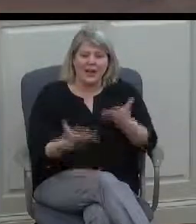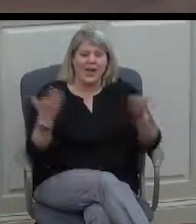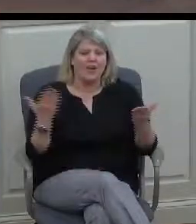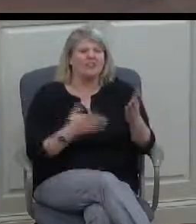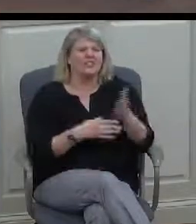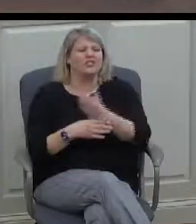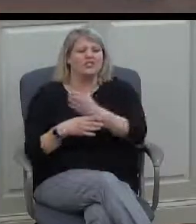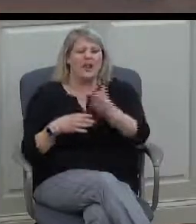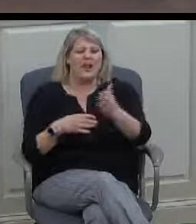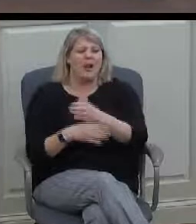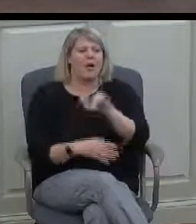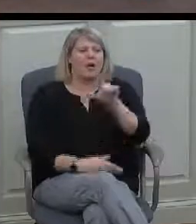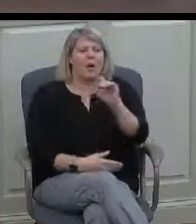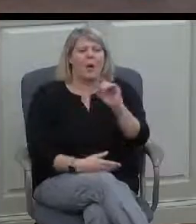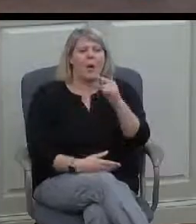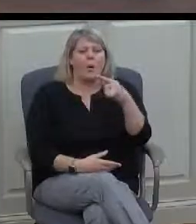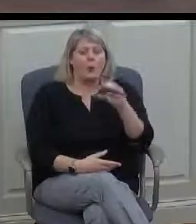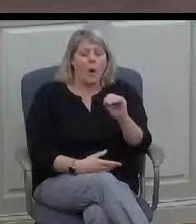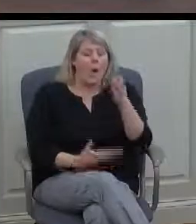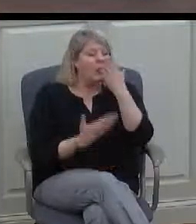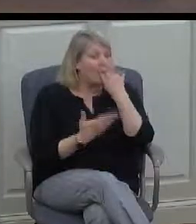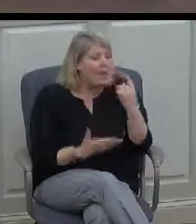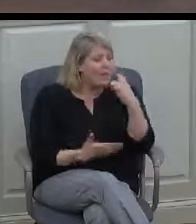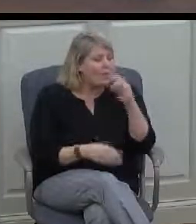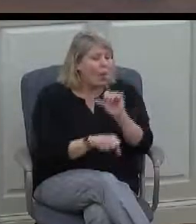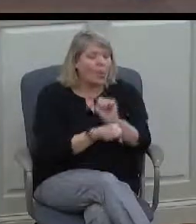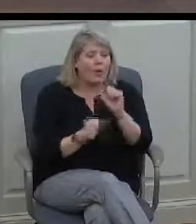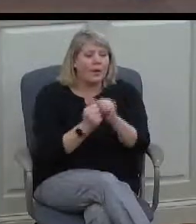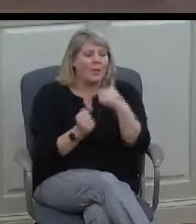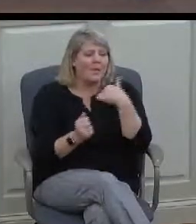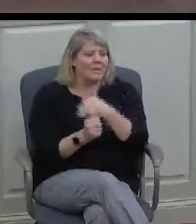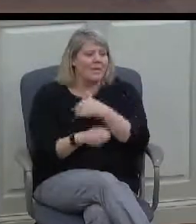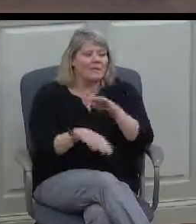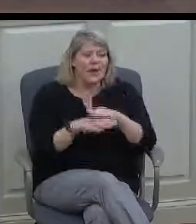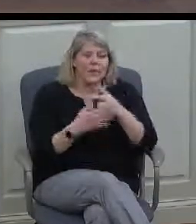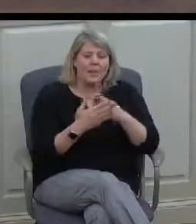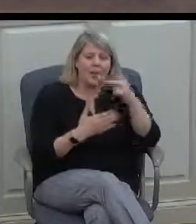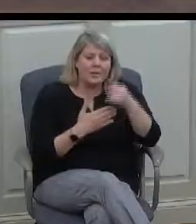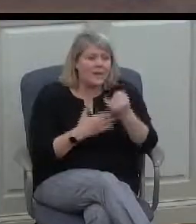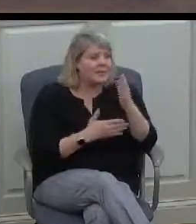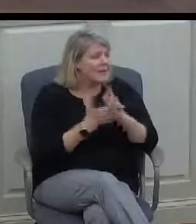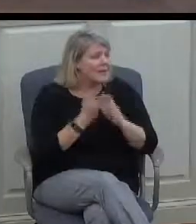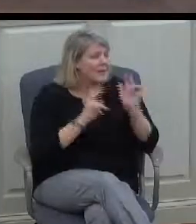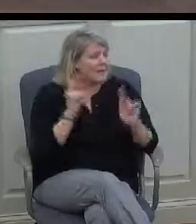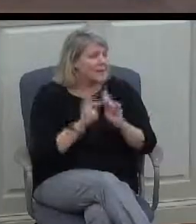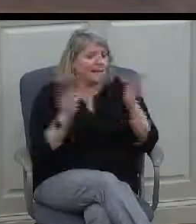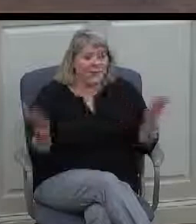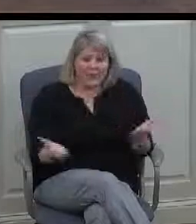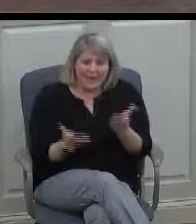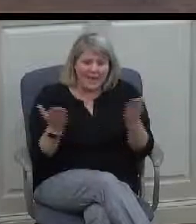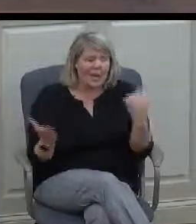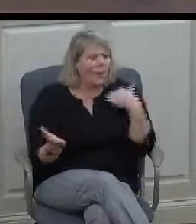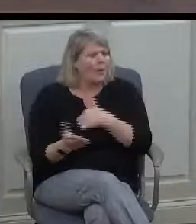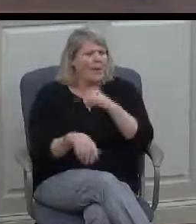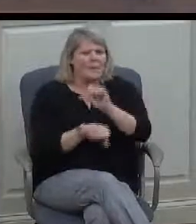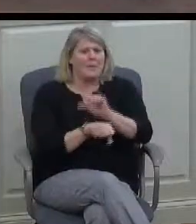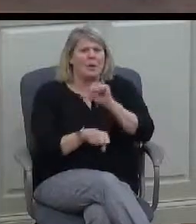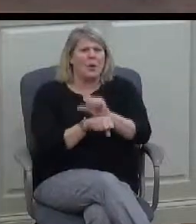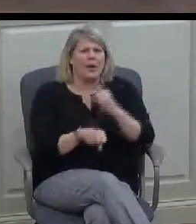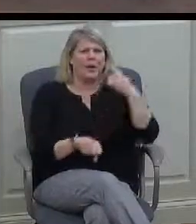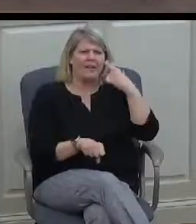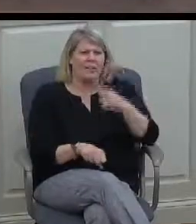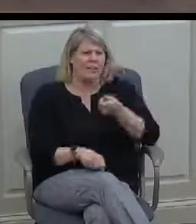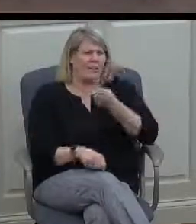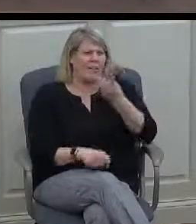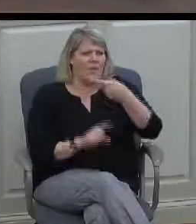working with me on the project. I thank the folks in this room that have worked on the project with us. And we've been at it for past several months,